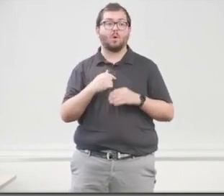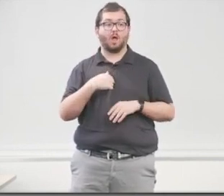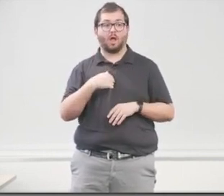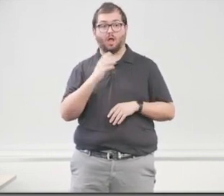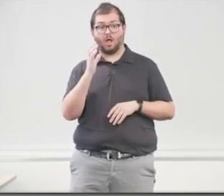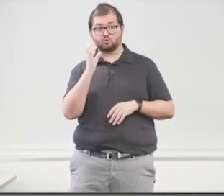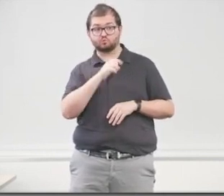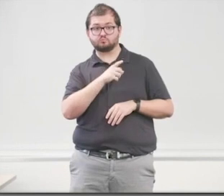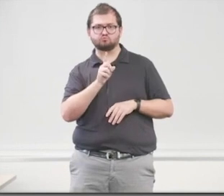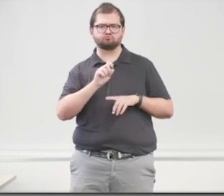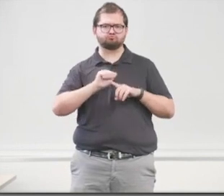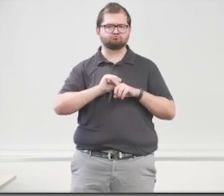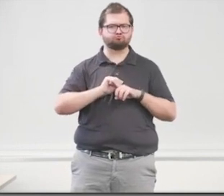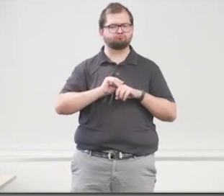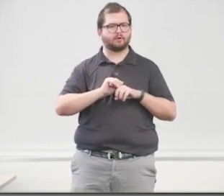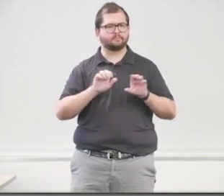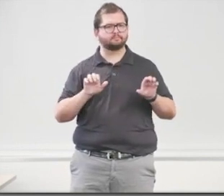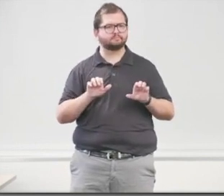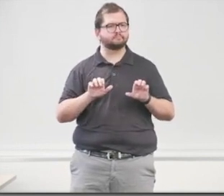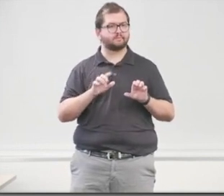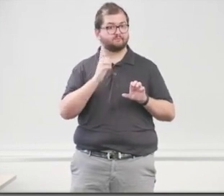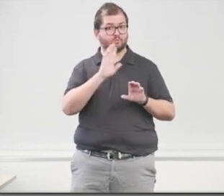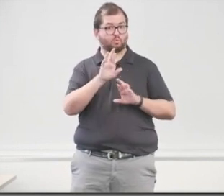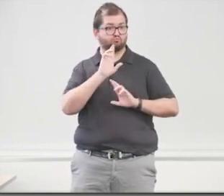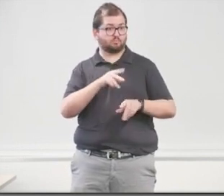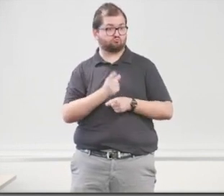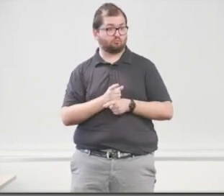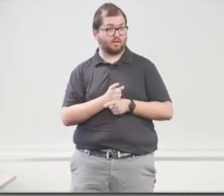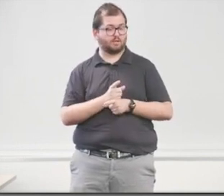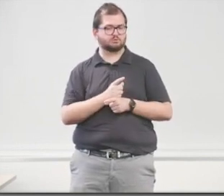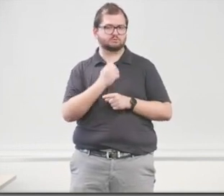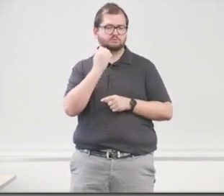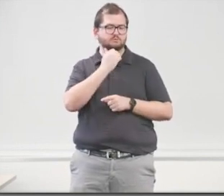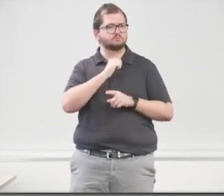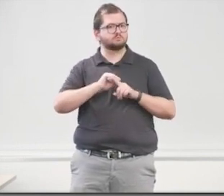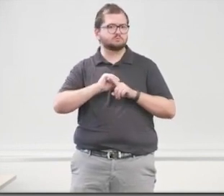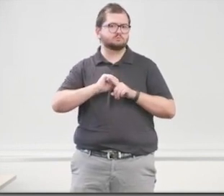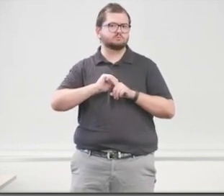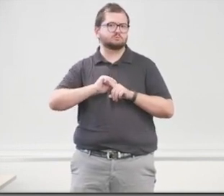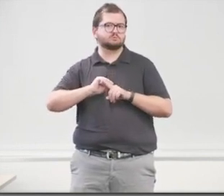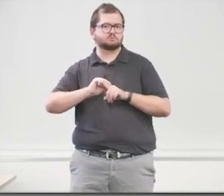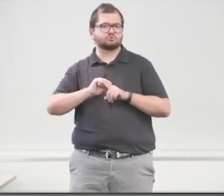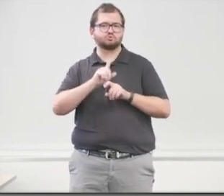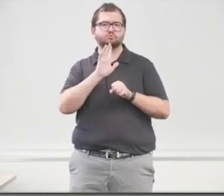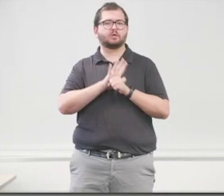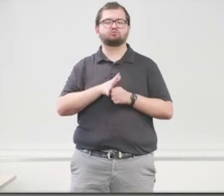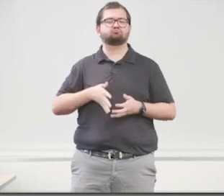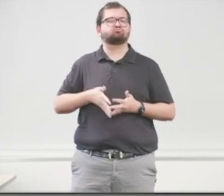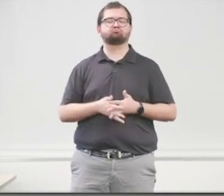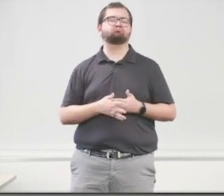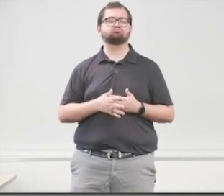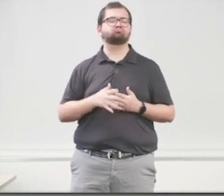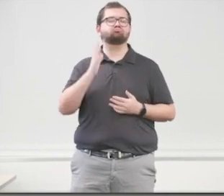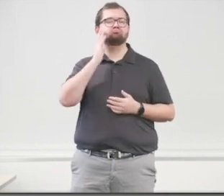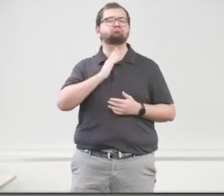and exercise on the things you do for your response efforts, right? You're constantly training to make sure that it's all second nature, it's muscle memory, it's